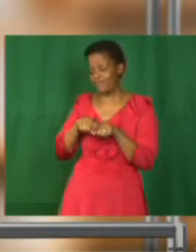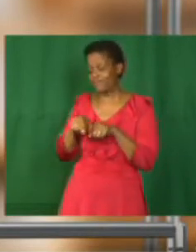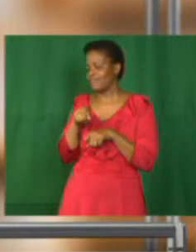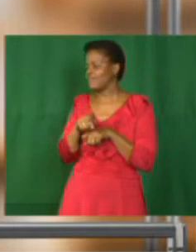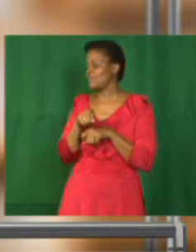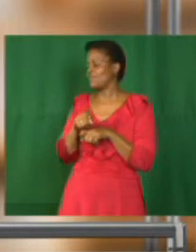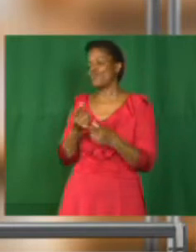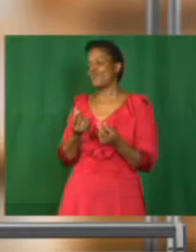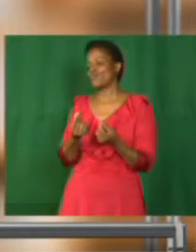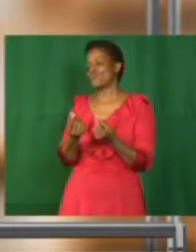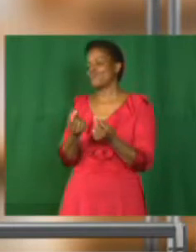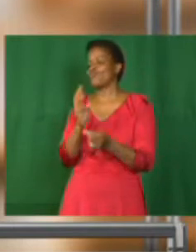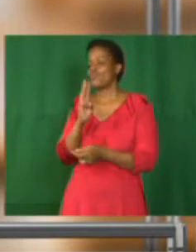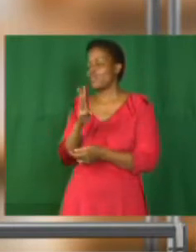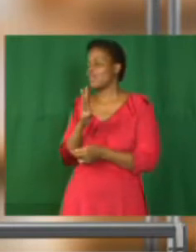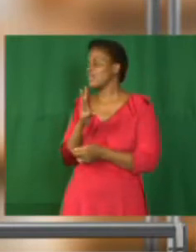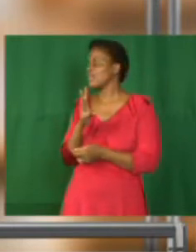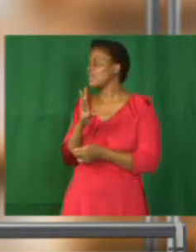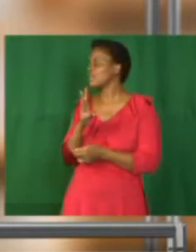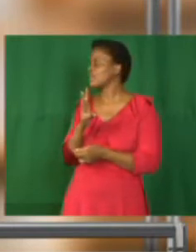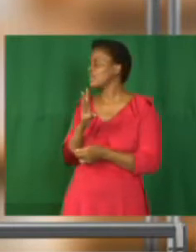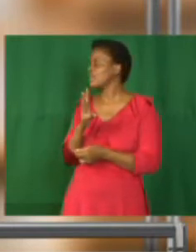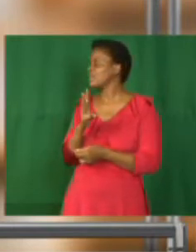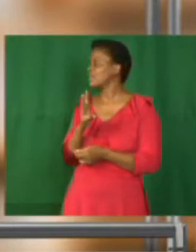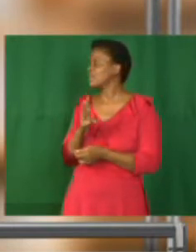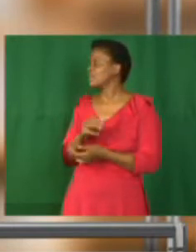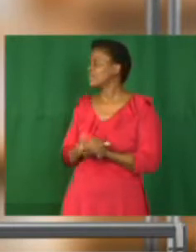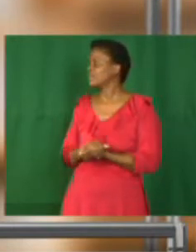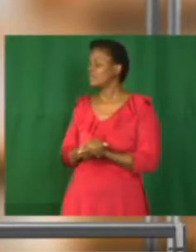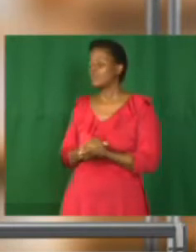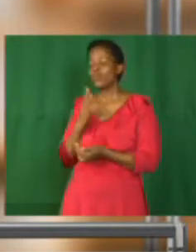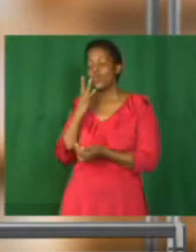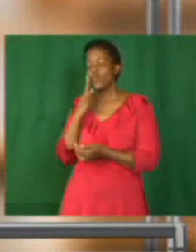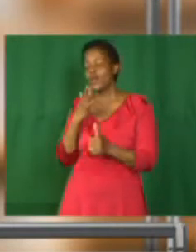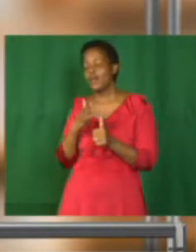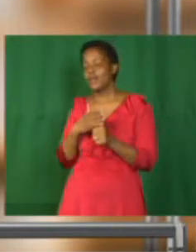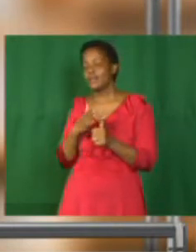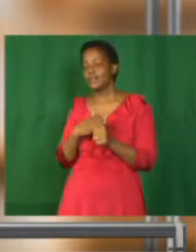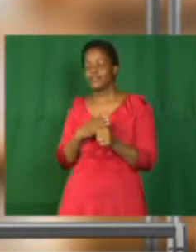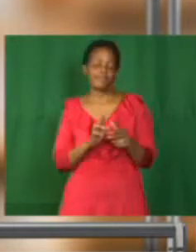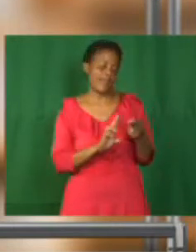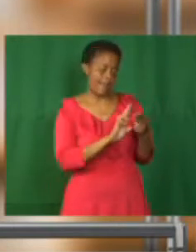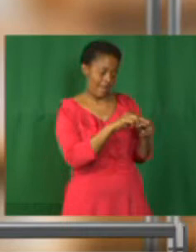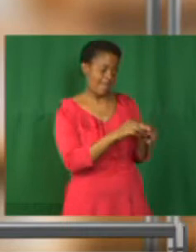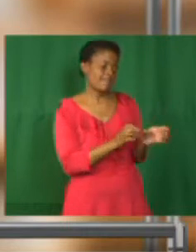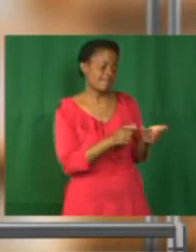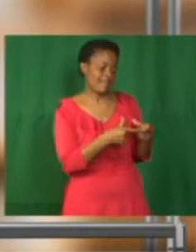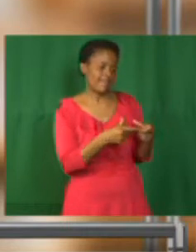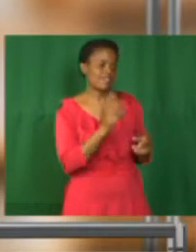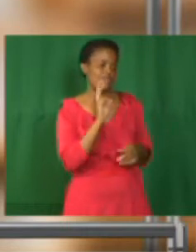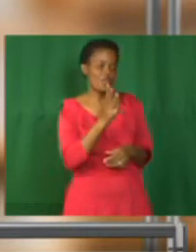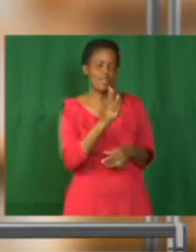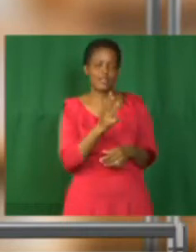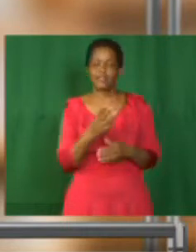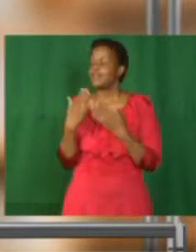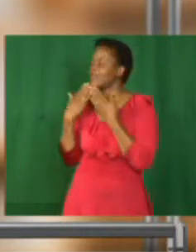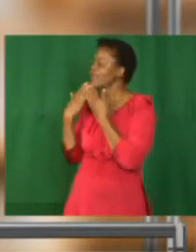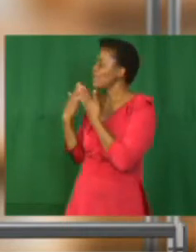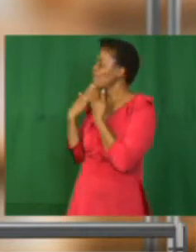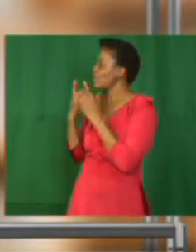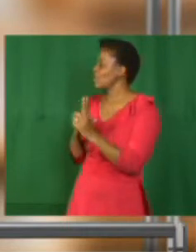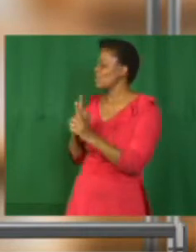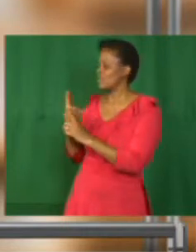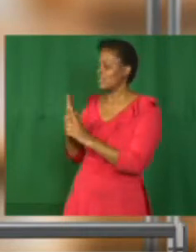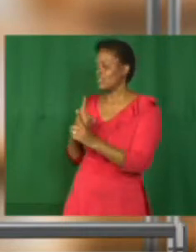And we'll get their assessment answers in the next session, right? Yes. All right. Thank you very much,